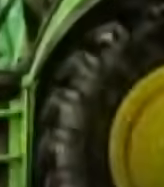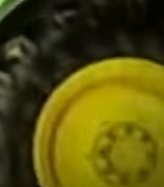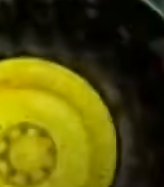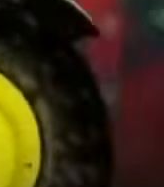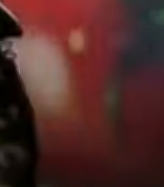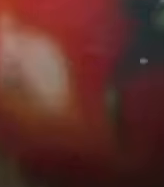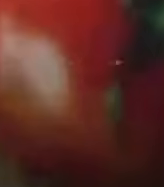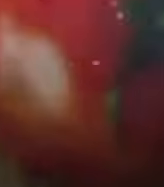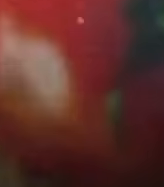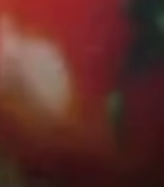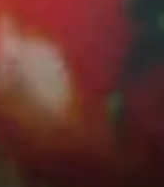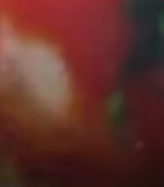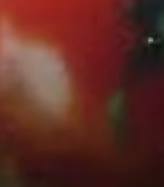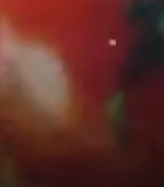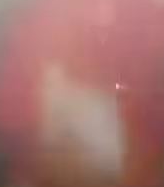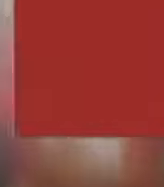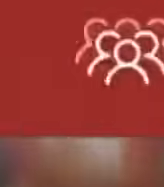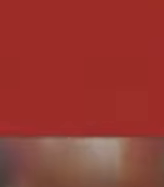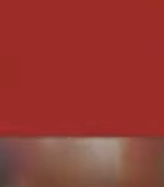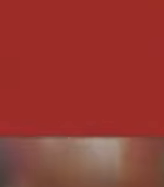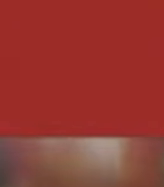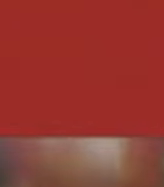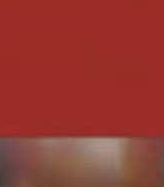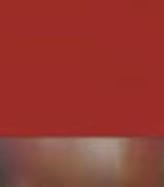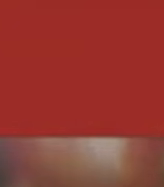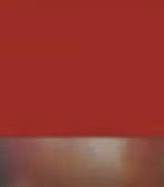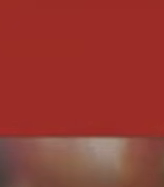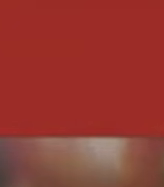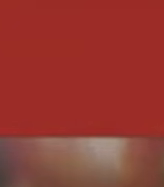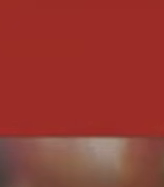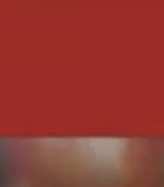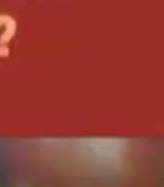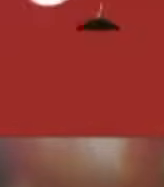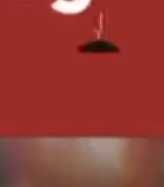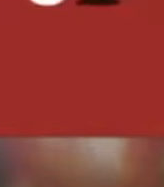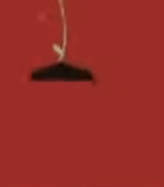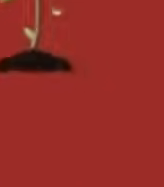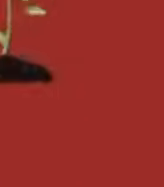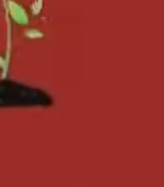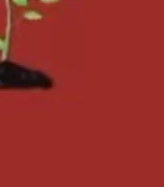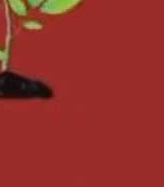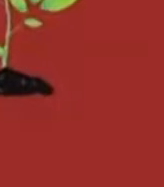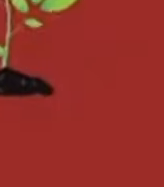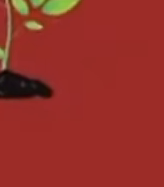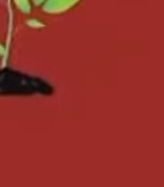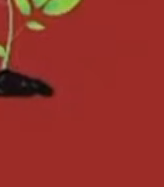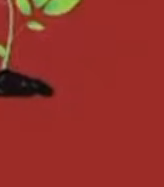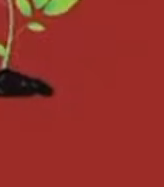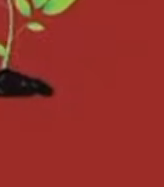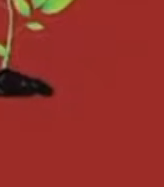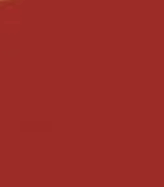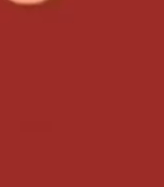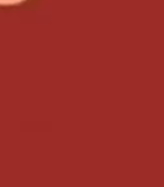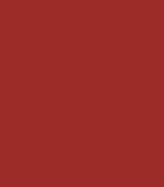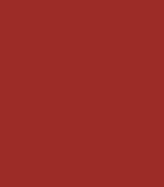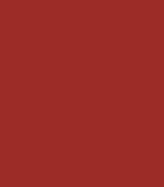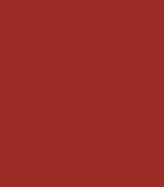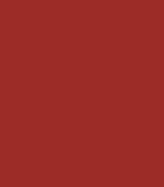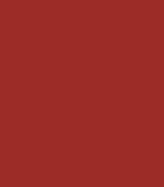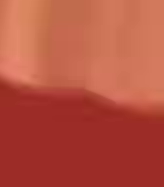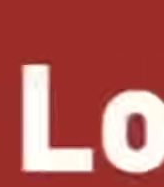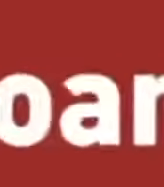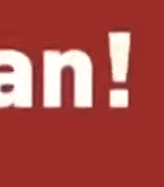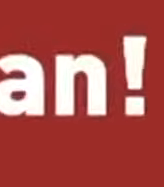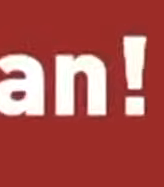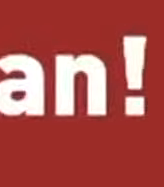Smart Farm, brought to you by Equity. Are you members of a chama and are running a farming business? Achieve